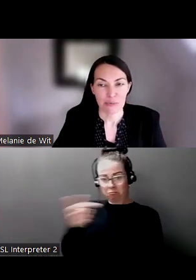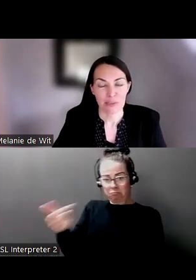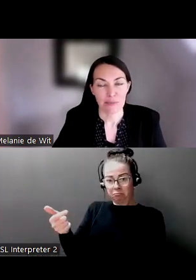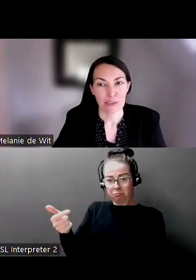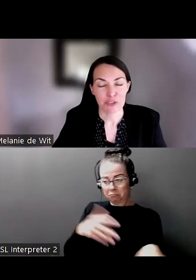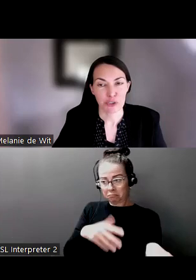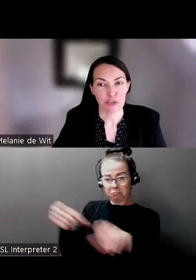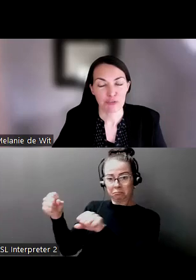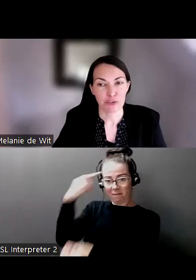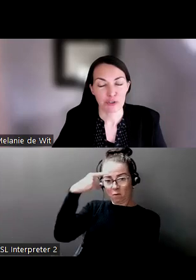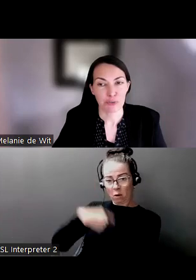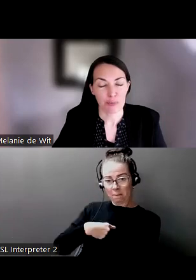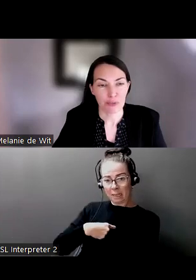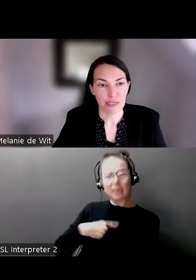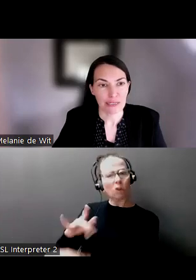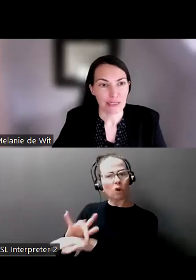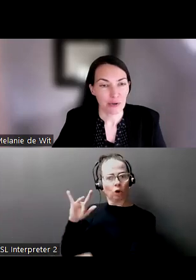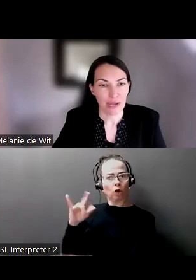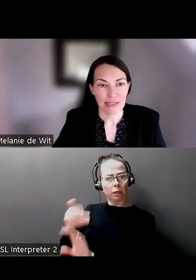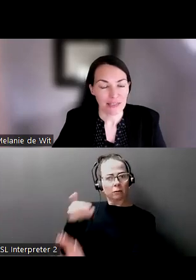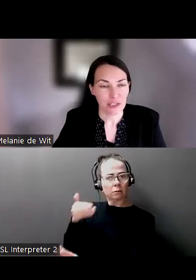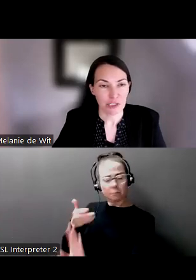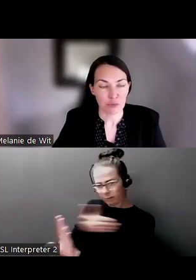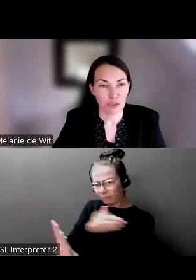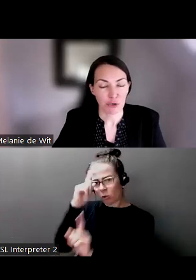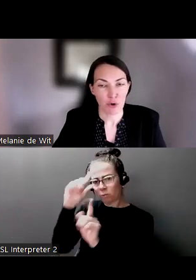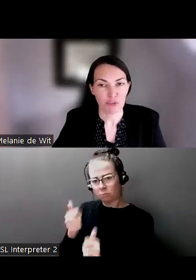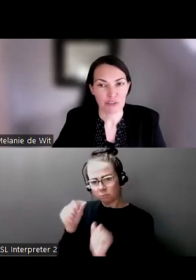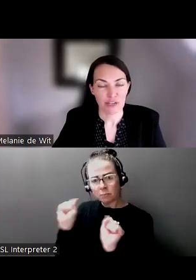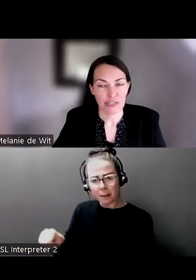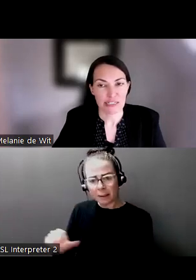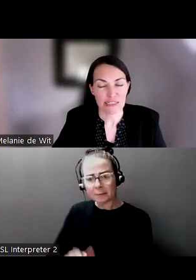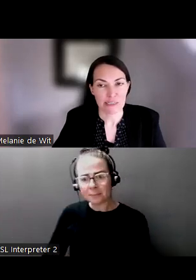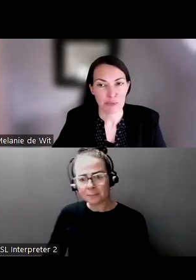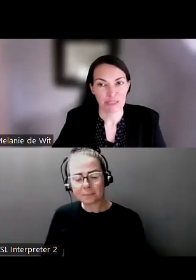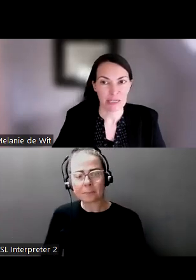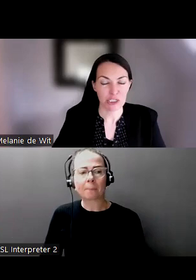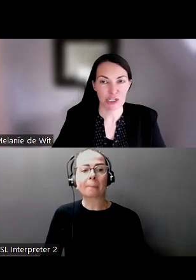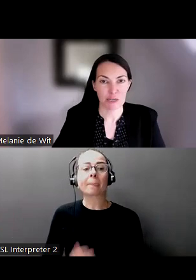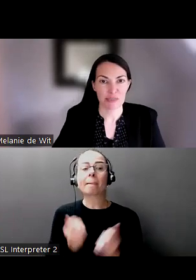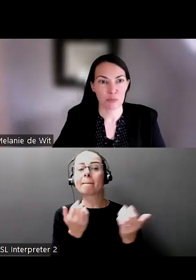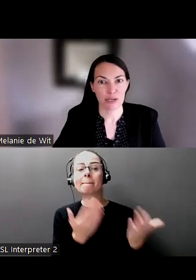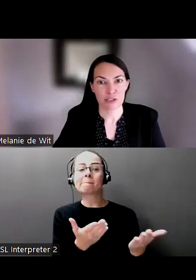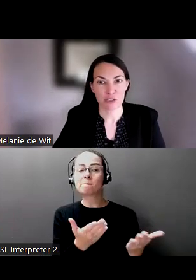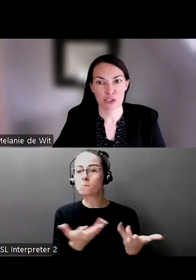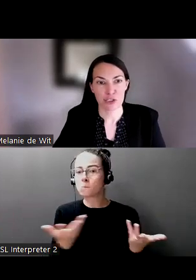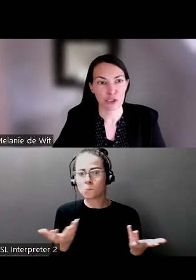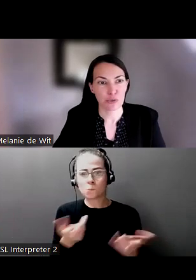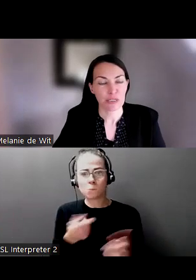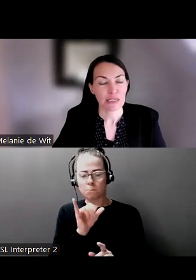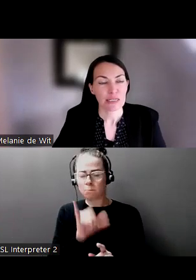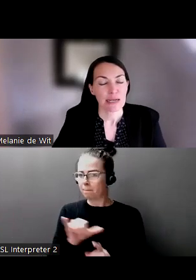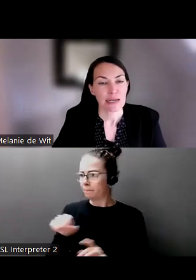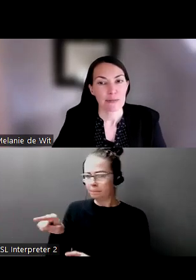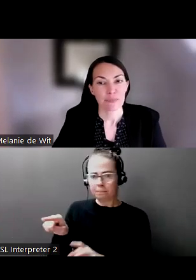Really, with a power of attorney for property, you know, anything that you can do with your own finances, pretty much, someone else could